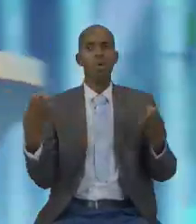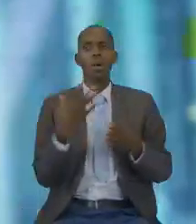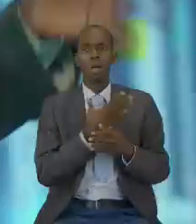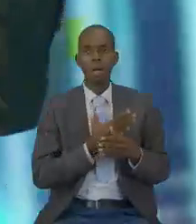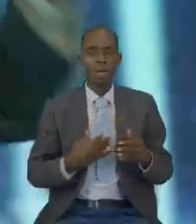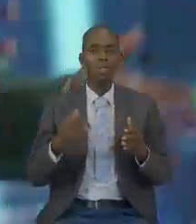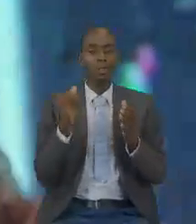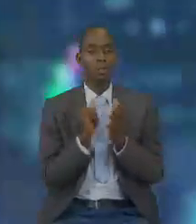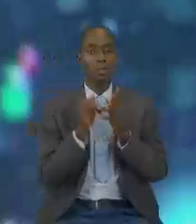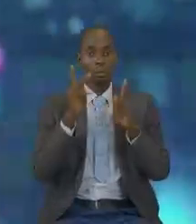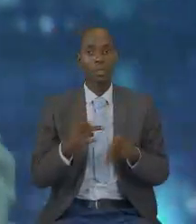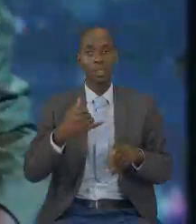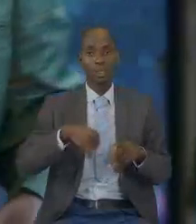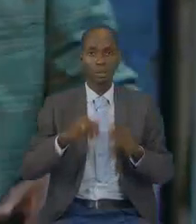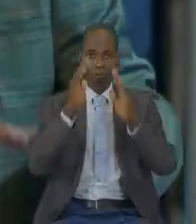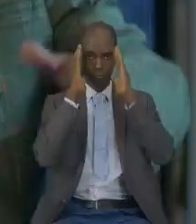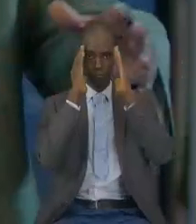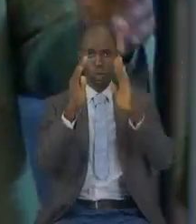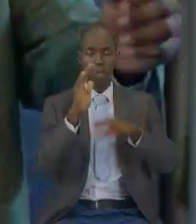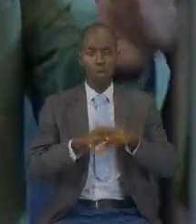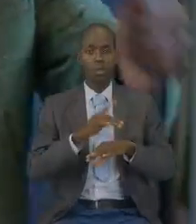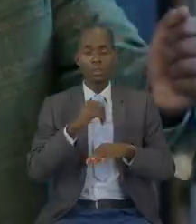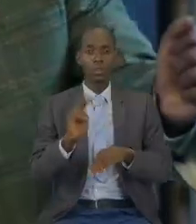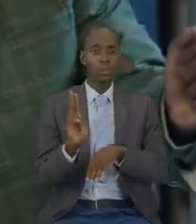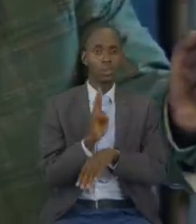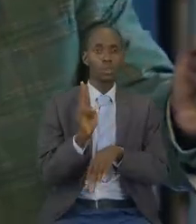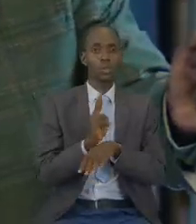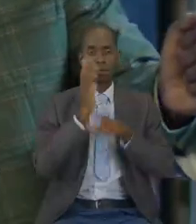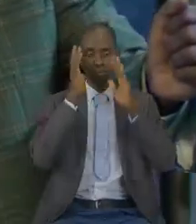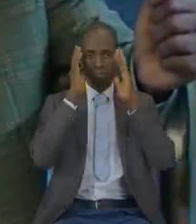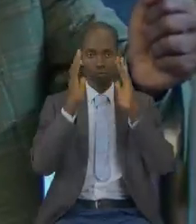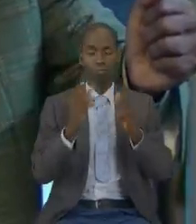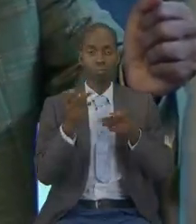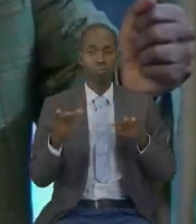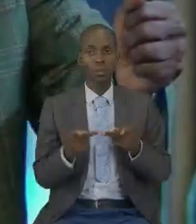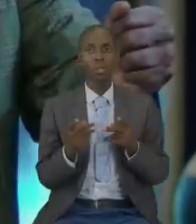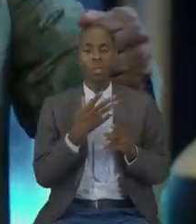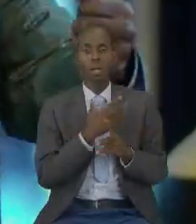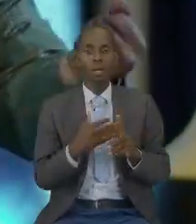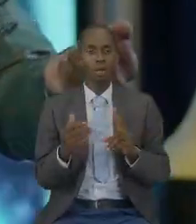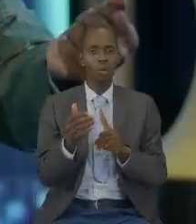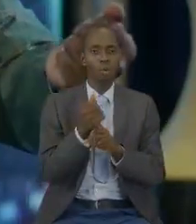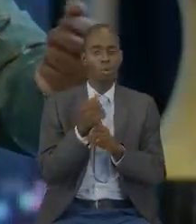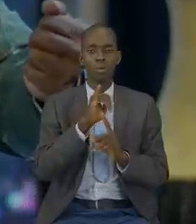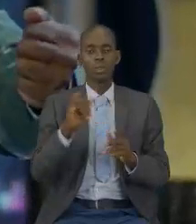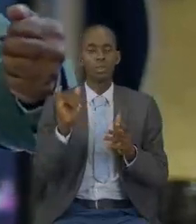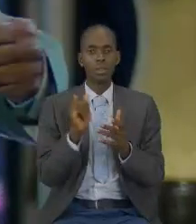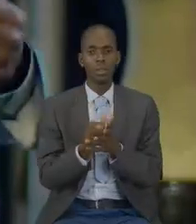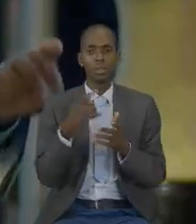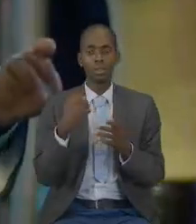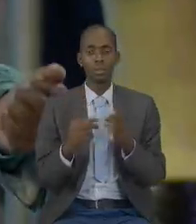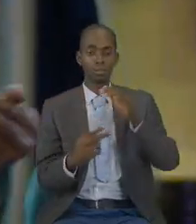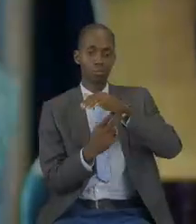facing the same direction he always faced, holding onto the poles, and then being sorrowful and